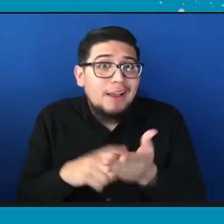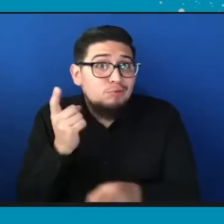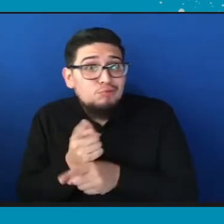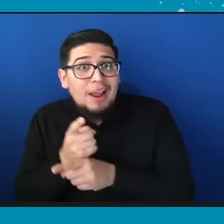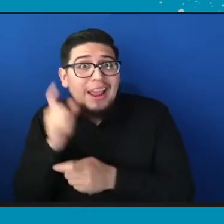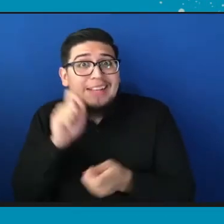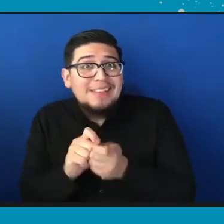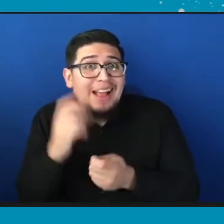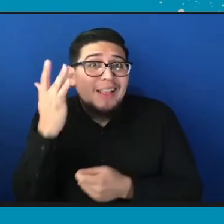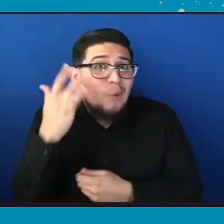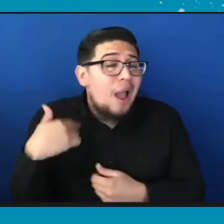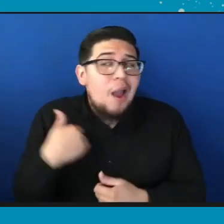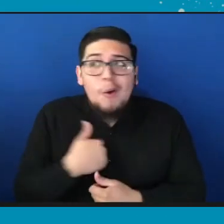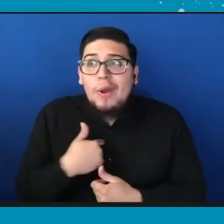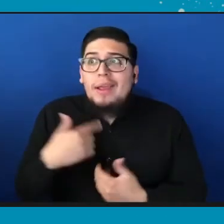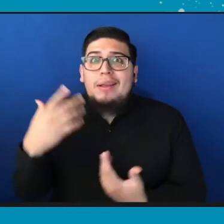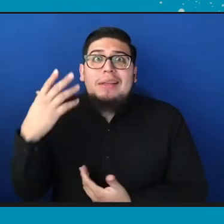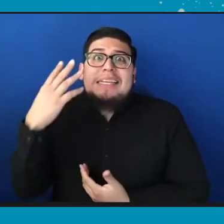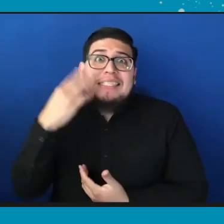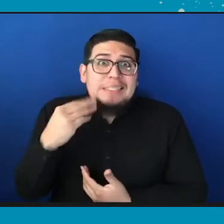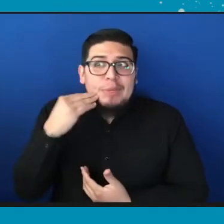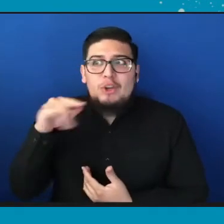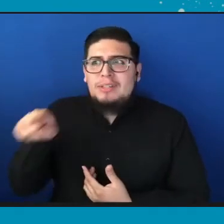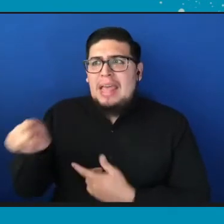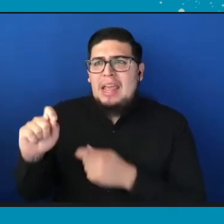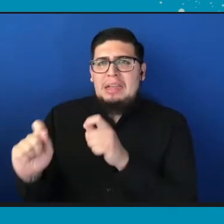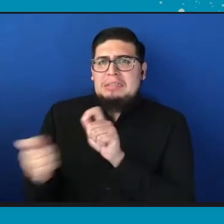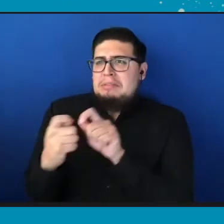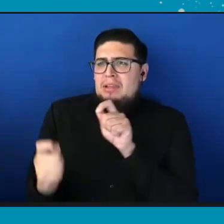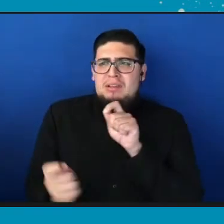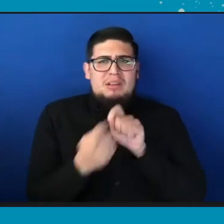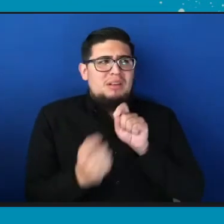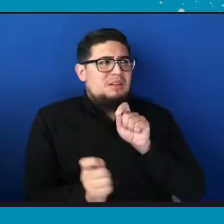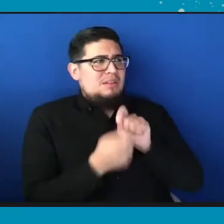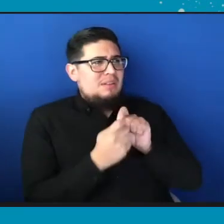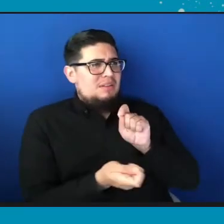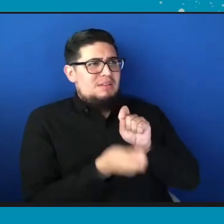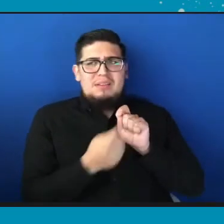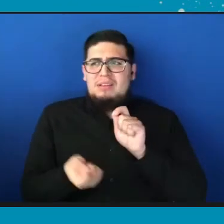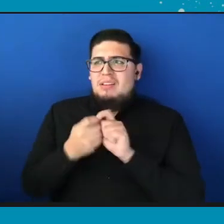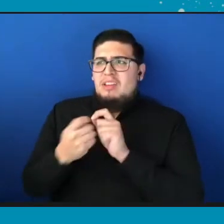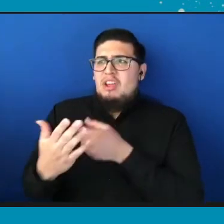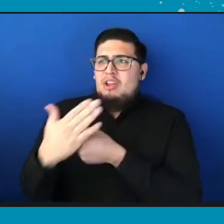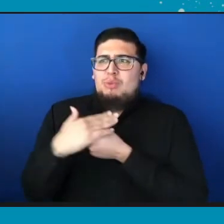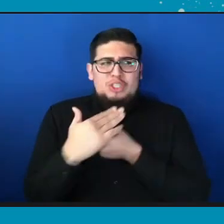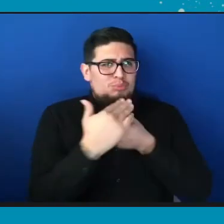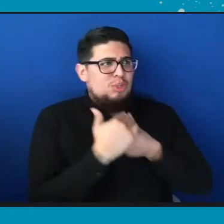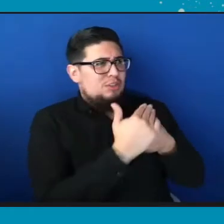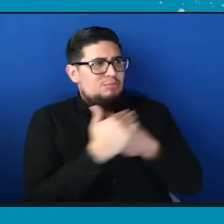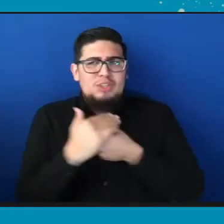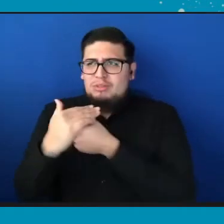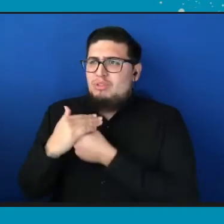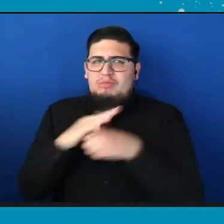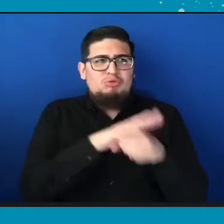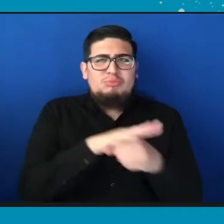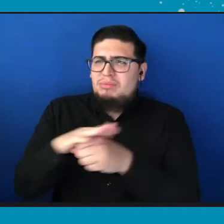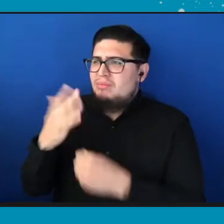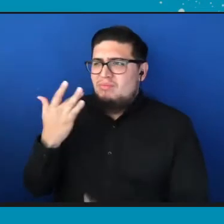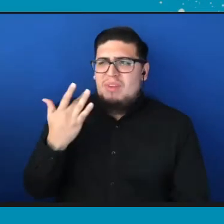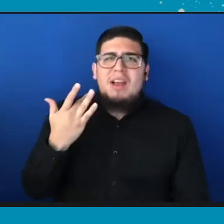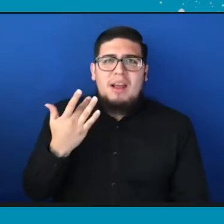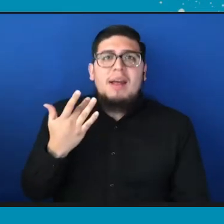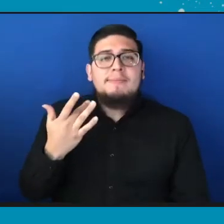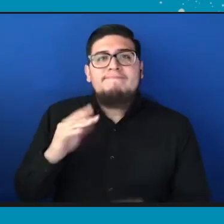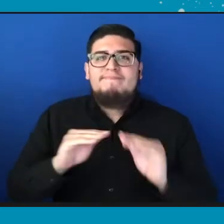why we are experiencing these retaliatory tactics of voter suppressionists and voter oppressionists. It's